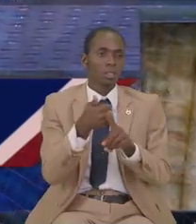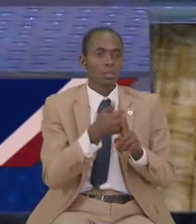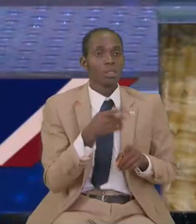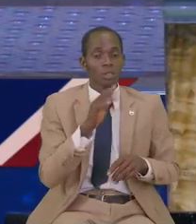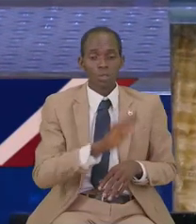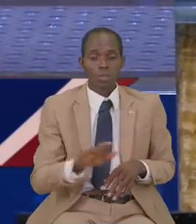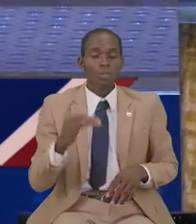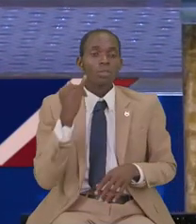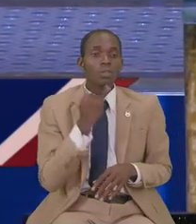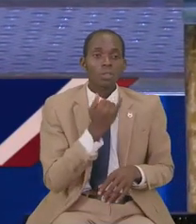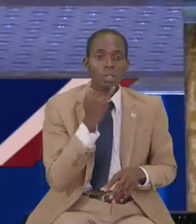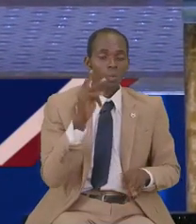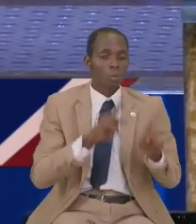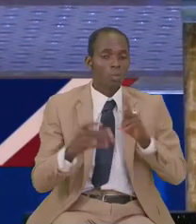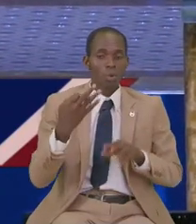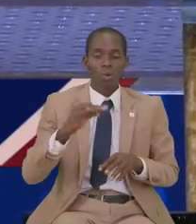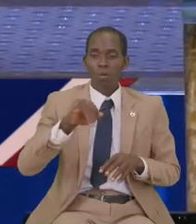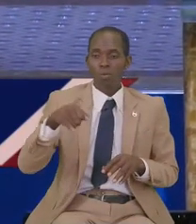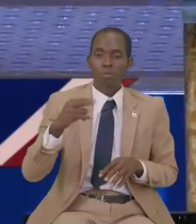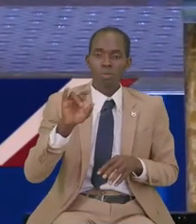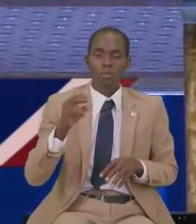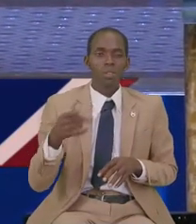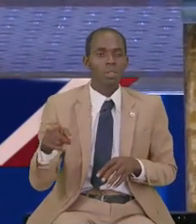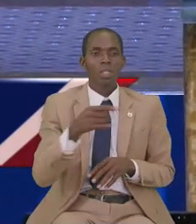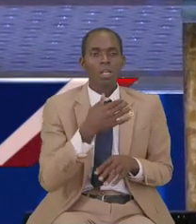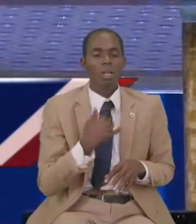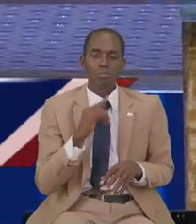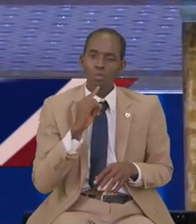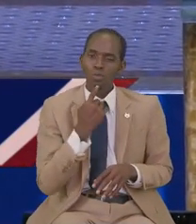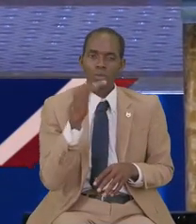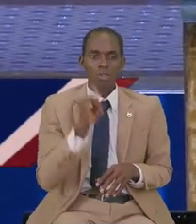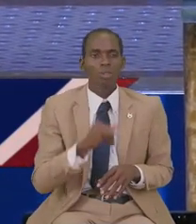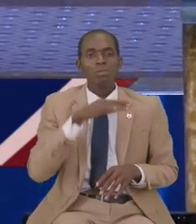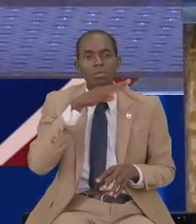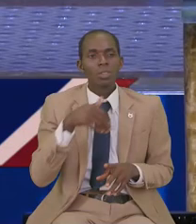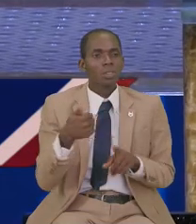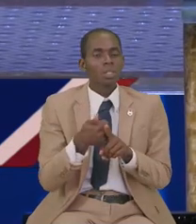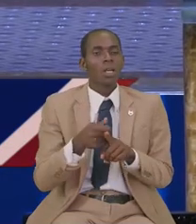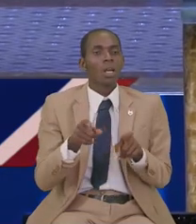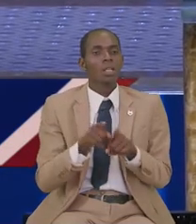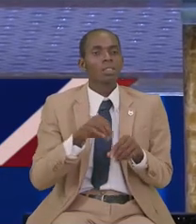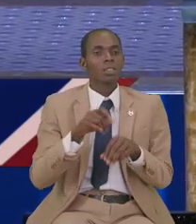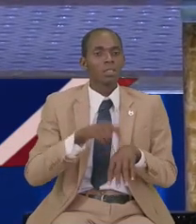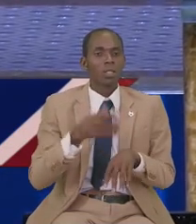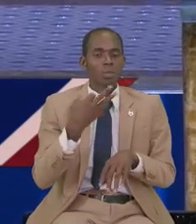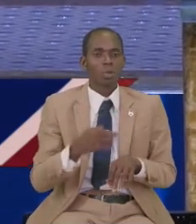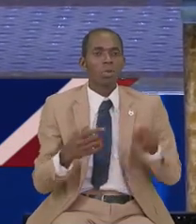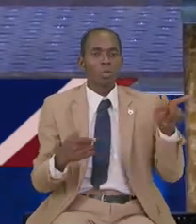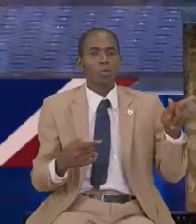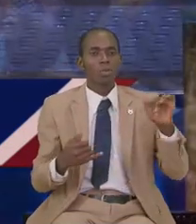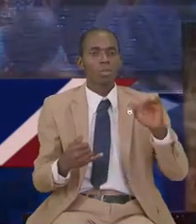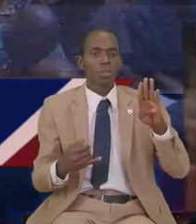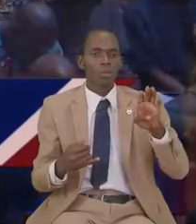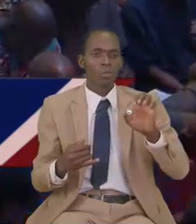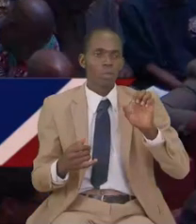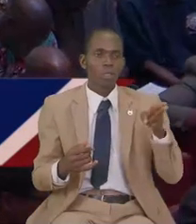Israel, the people of Judah, they have deeply corrupted themselves as in the days of Gibeah. Therefore,